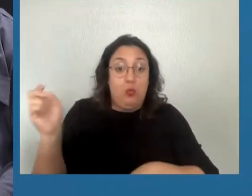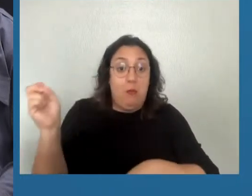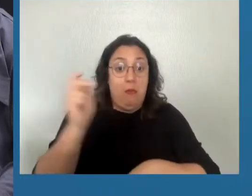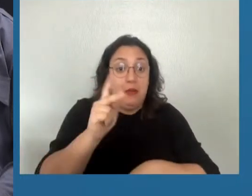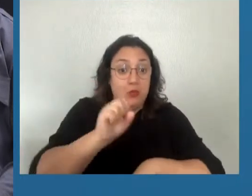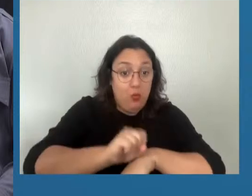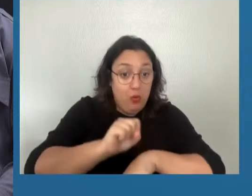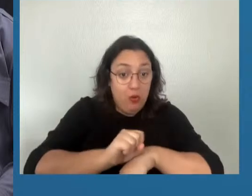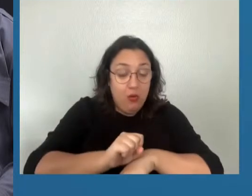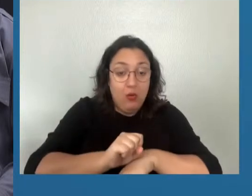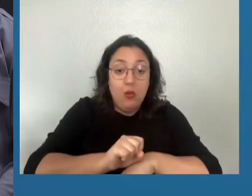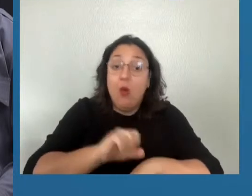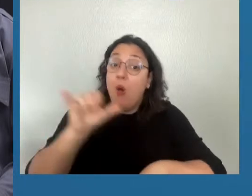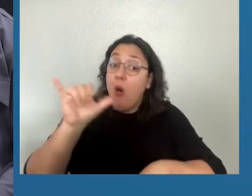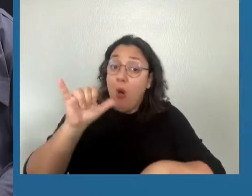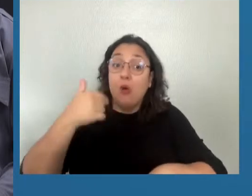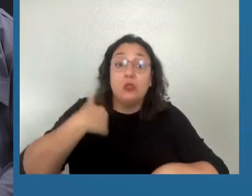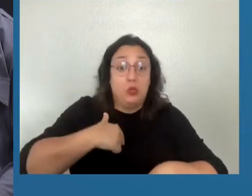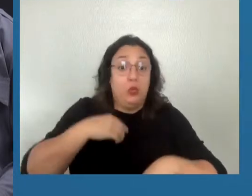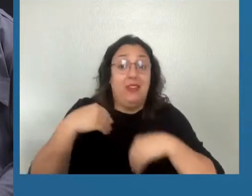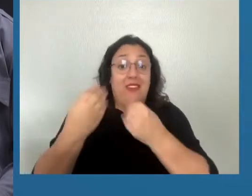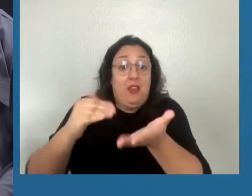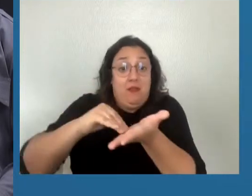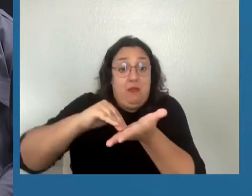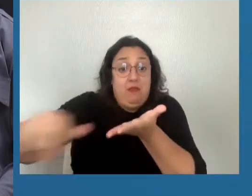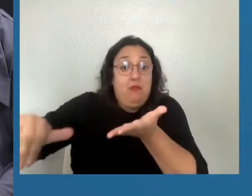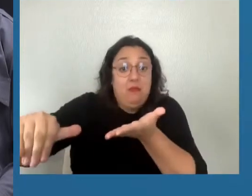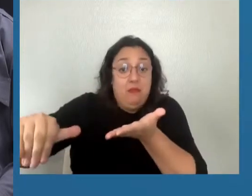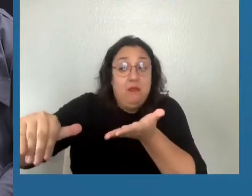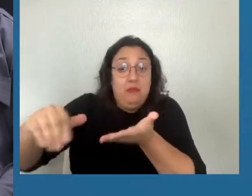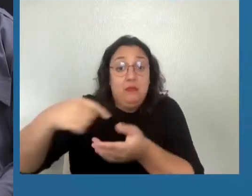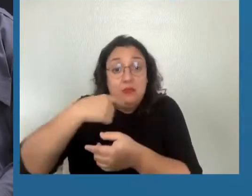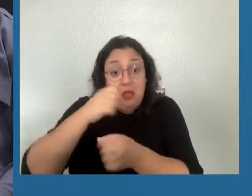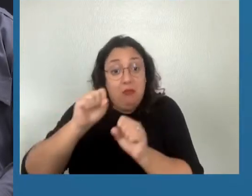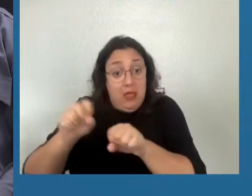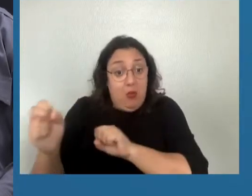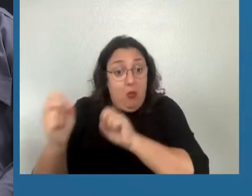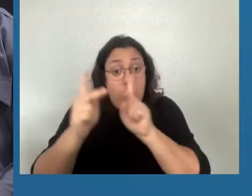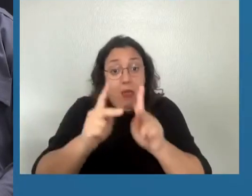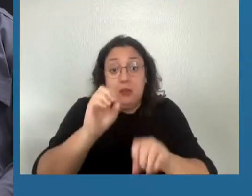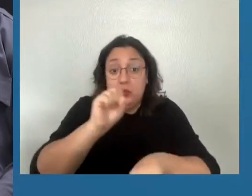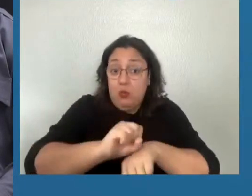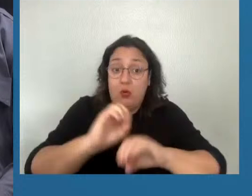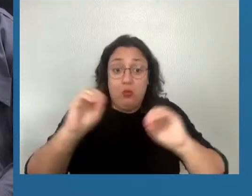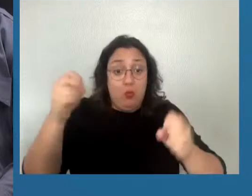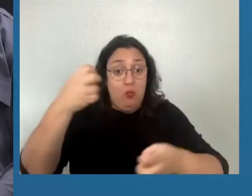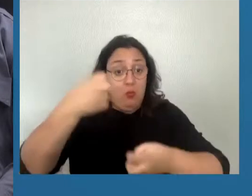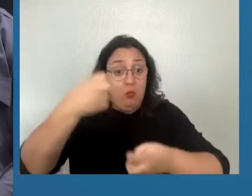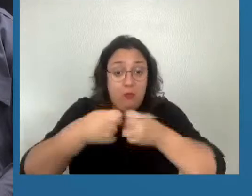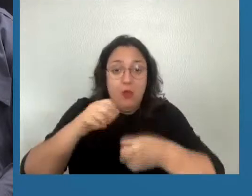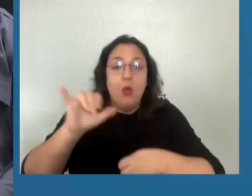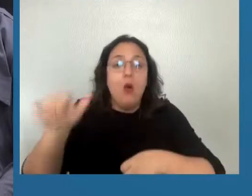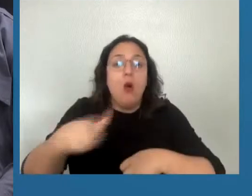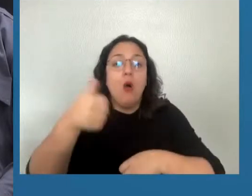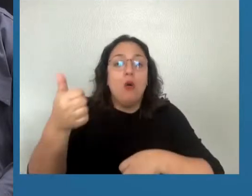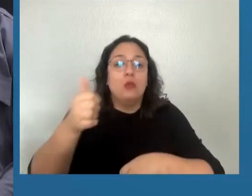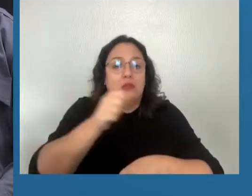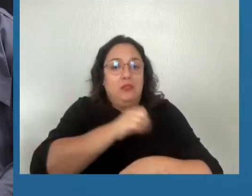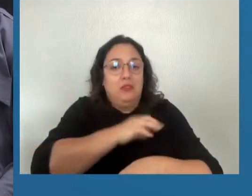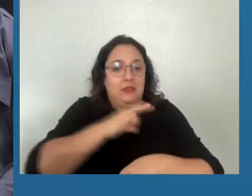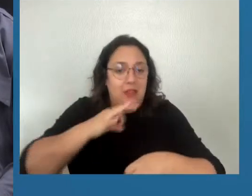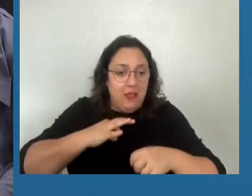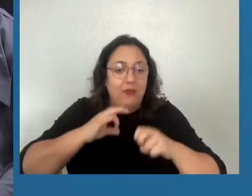no questions asked. We also repealed a staffing memo that had been viewed as controversial. We